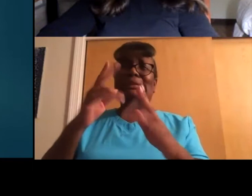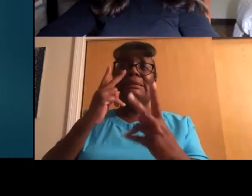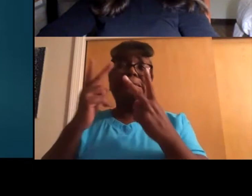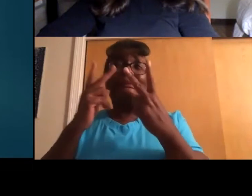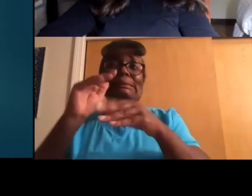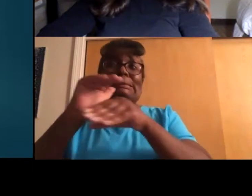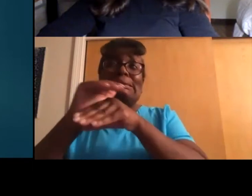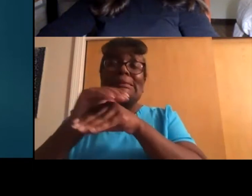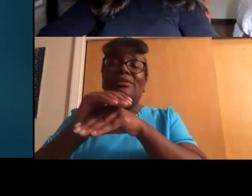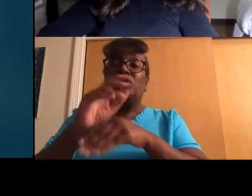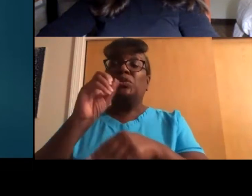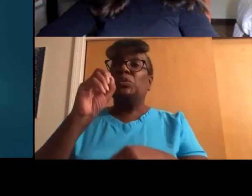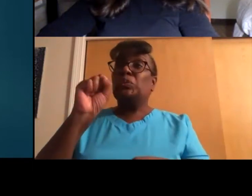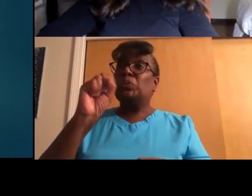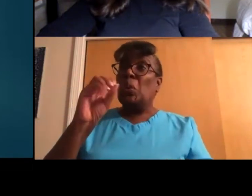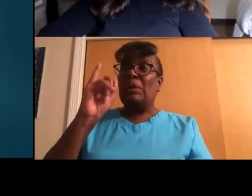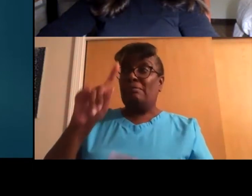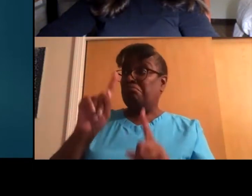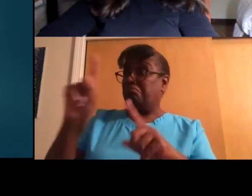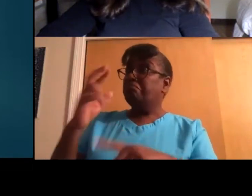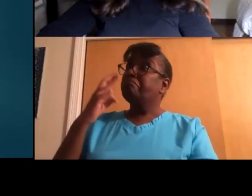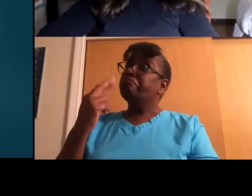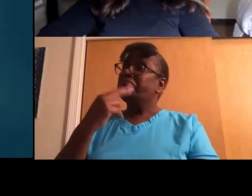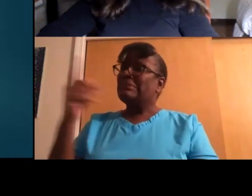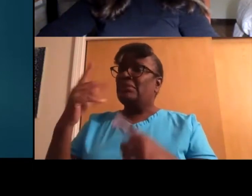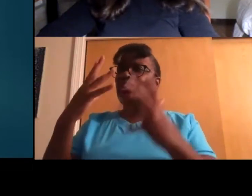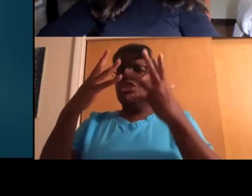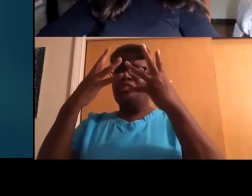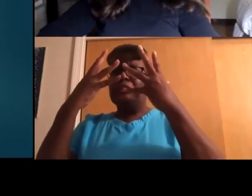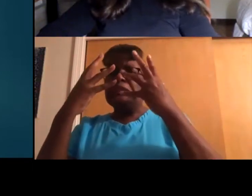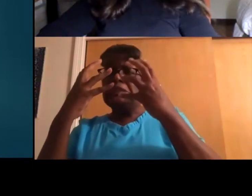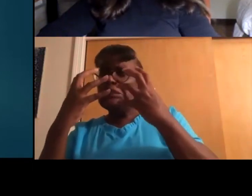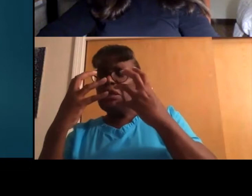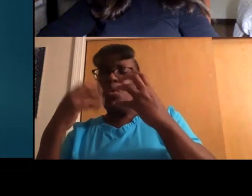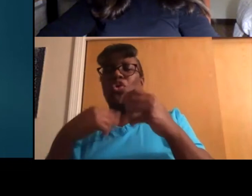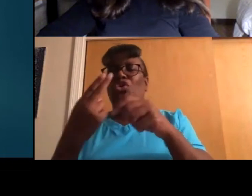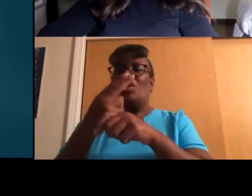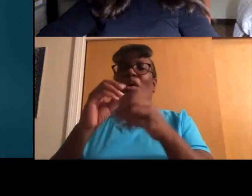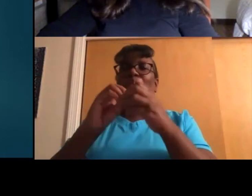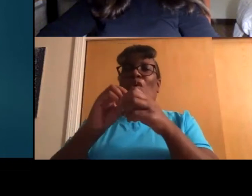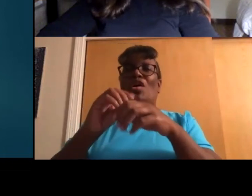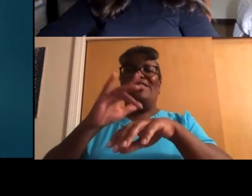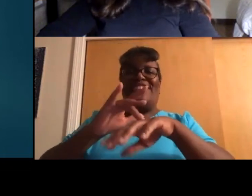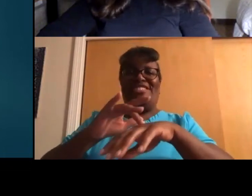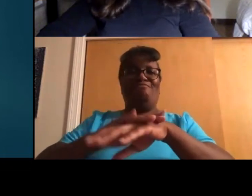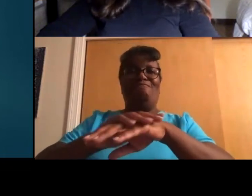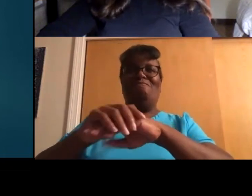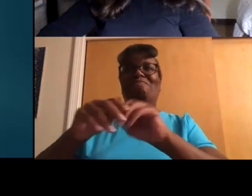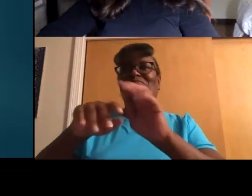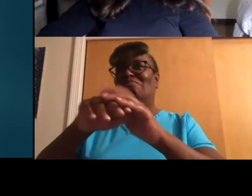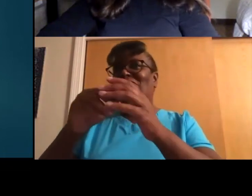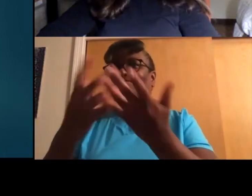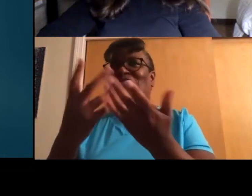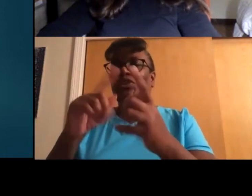restaurant, we may be using some more tactile strategies because they can't visually access that environment anymore. If